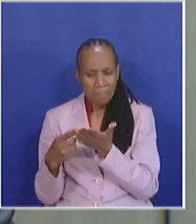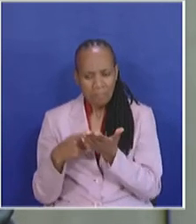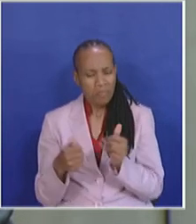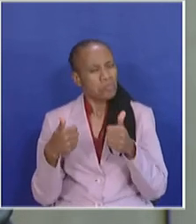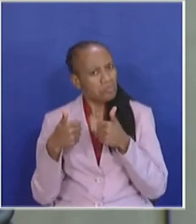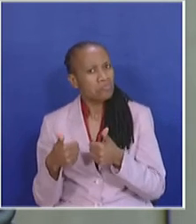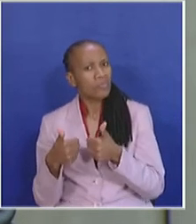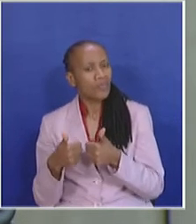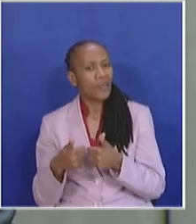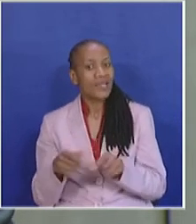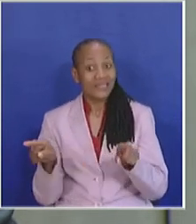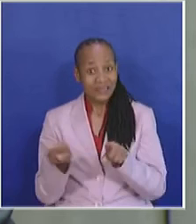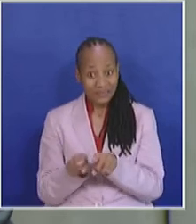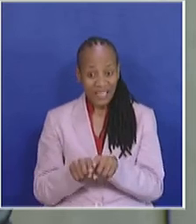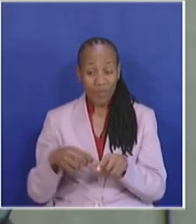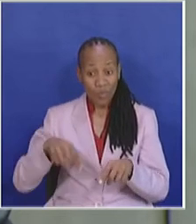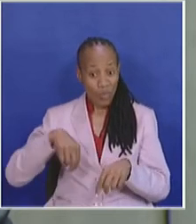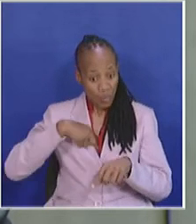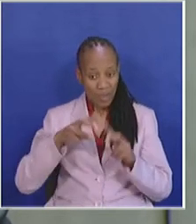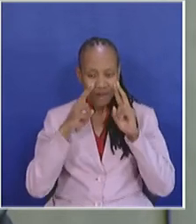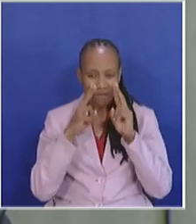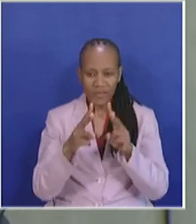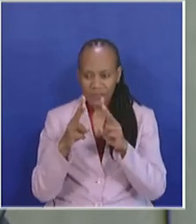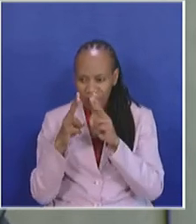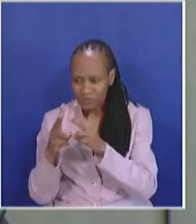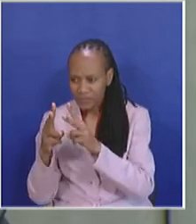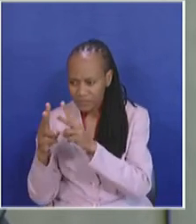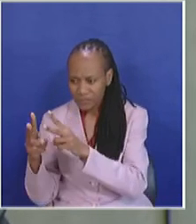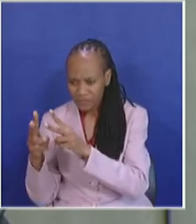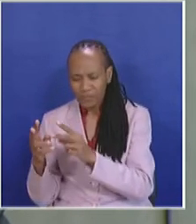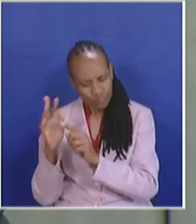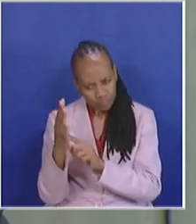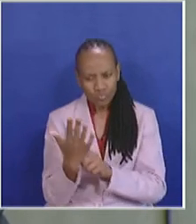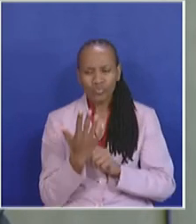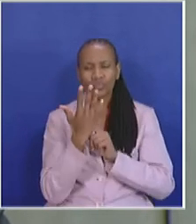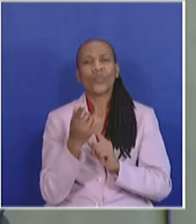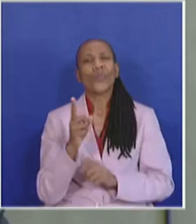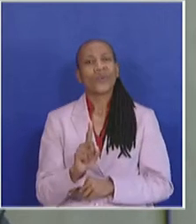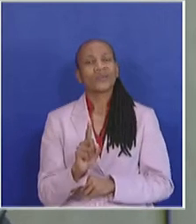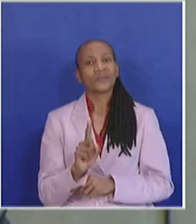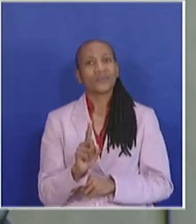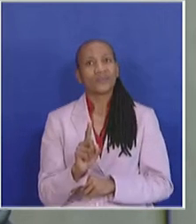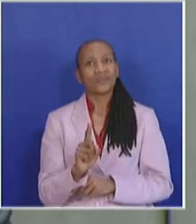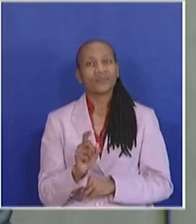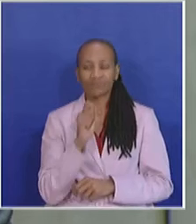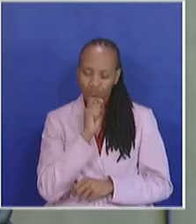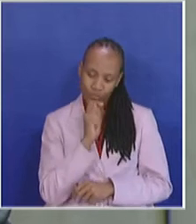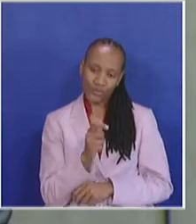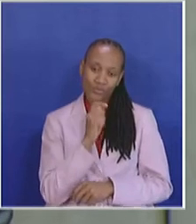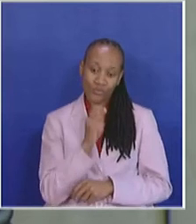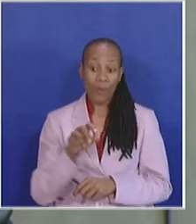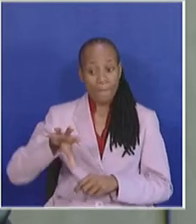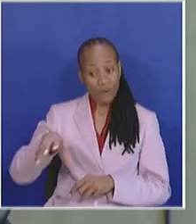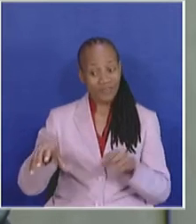visit that you conducted, did present a picture that indeed in this